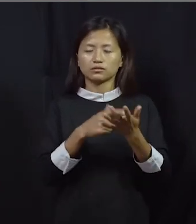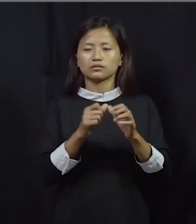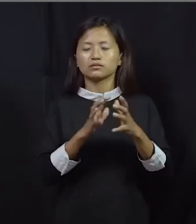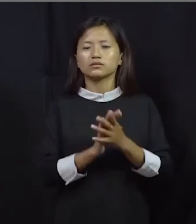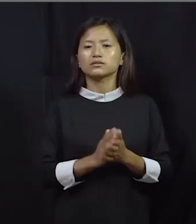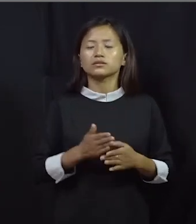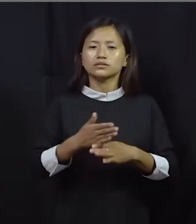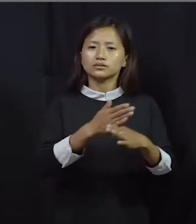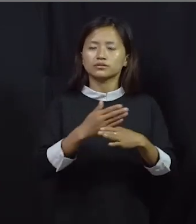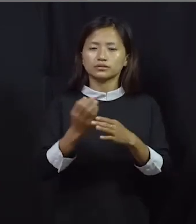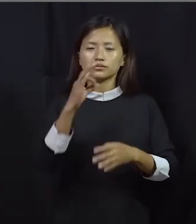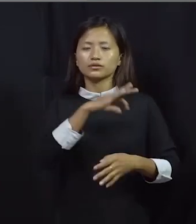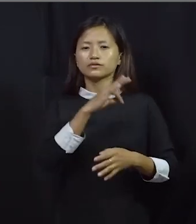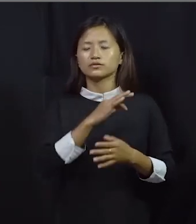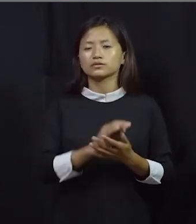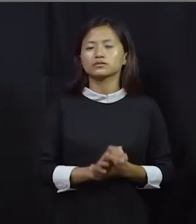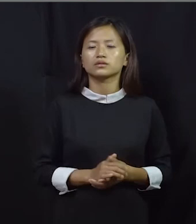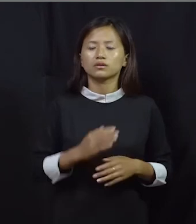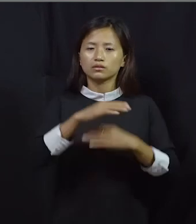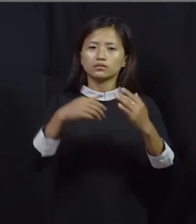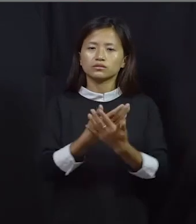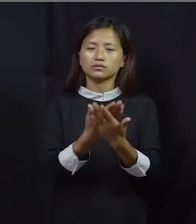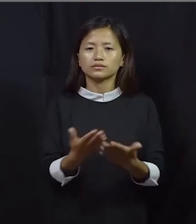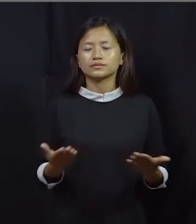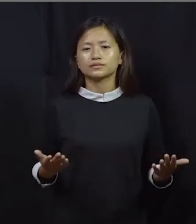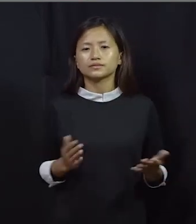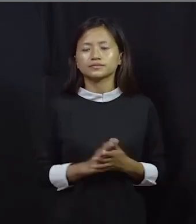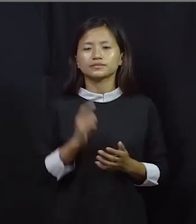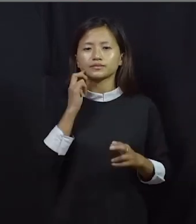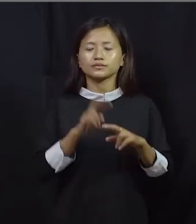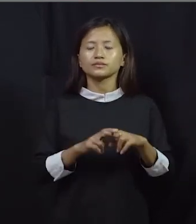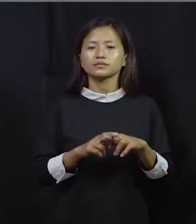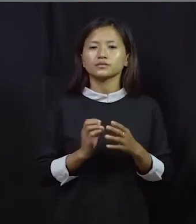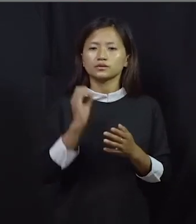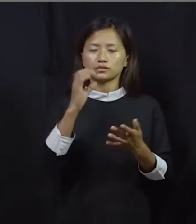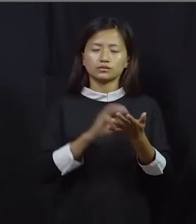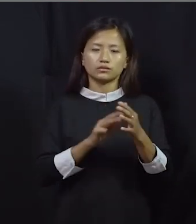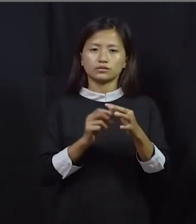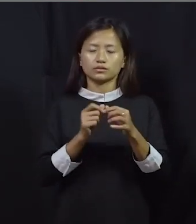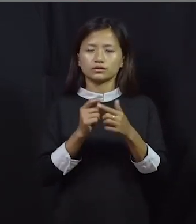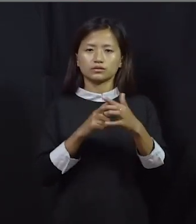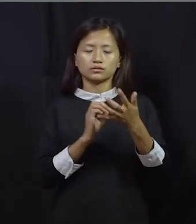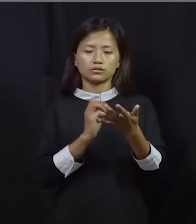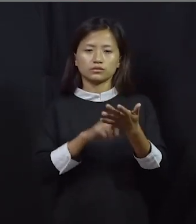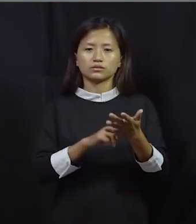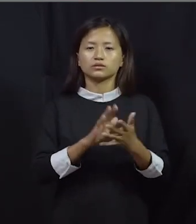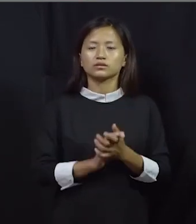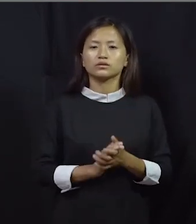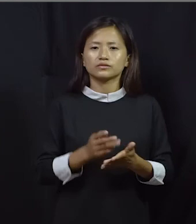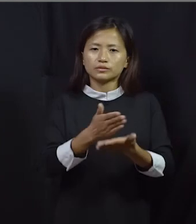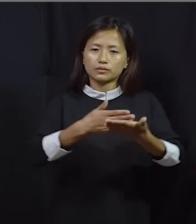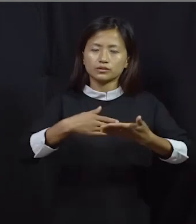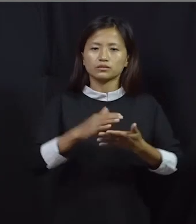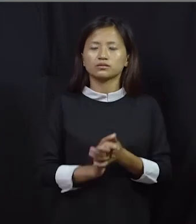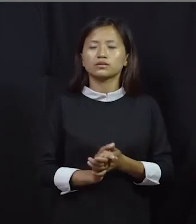of sharing in profits and all those things. So if there is an omission of these particulars,